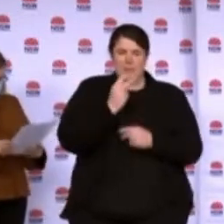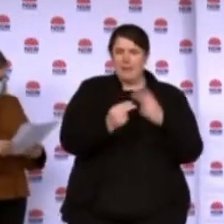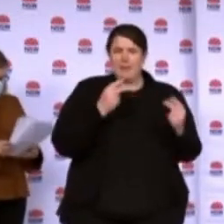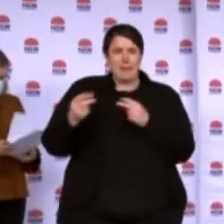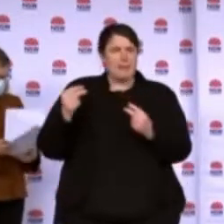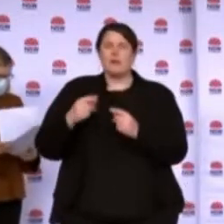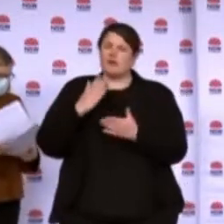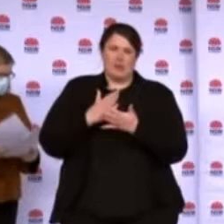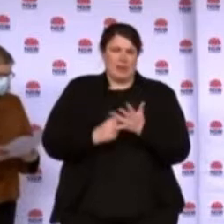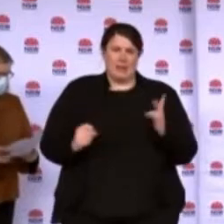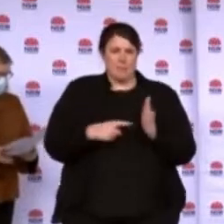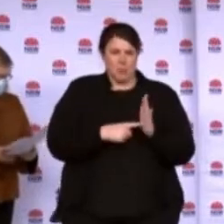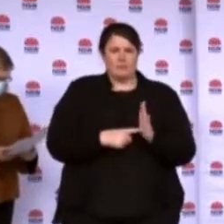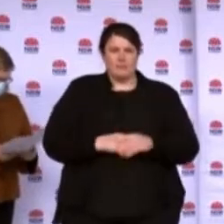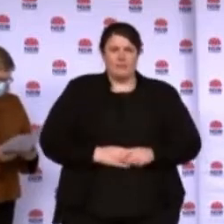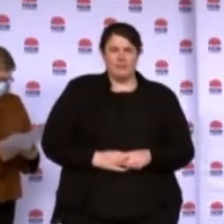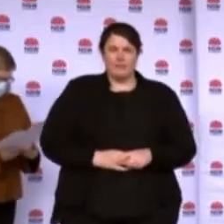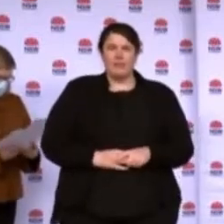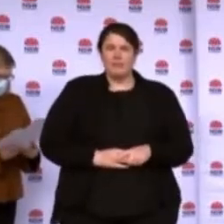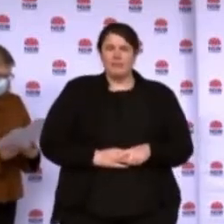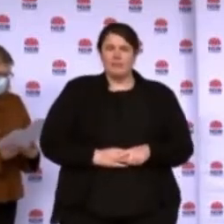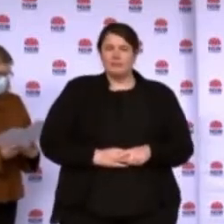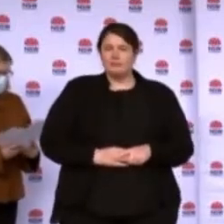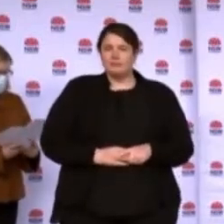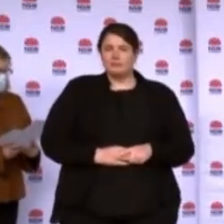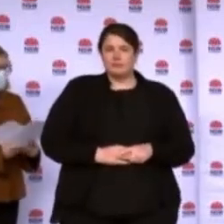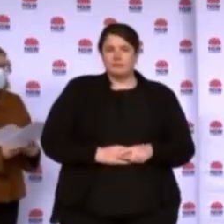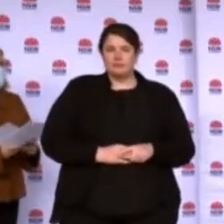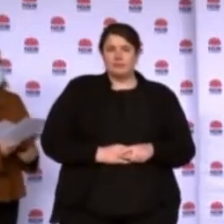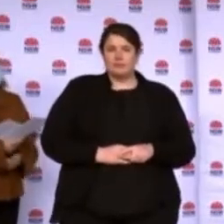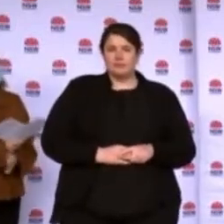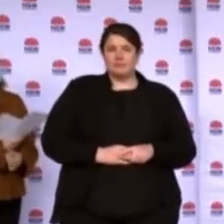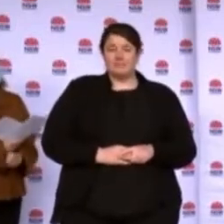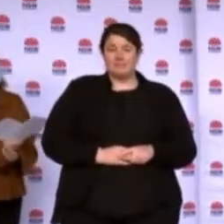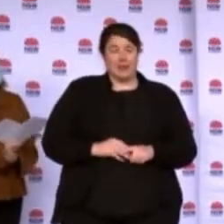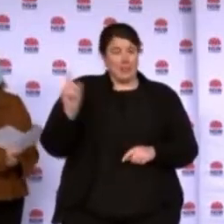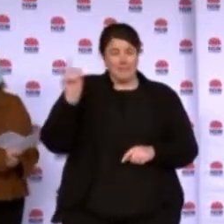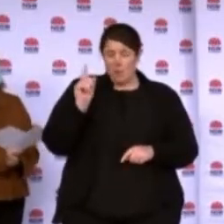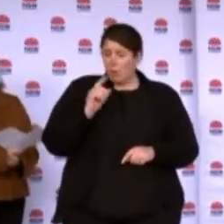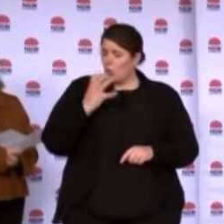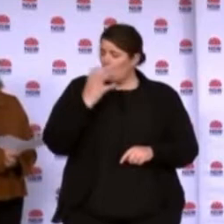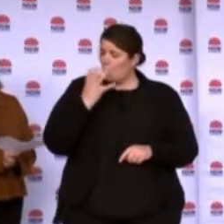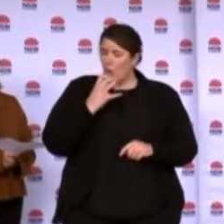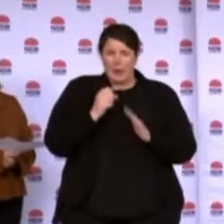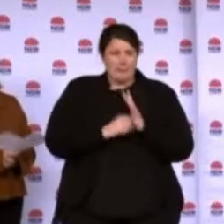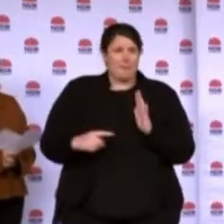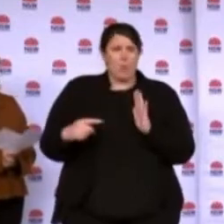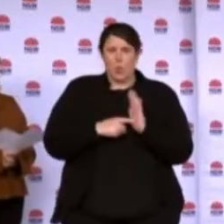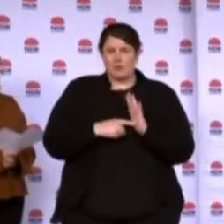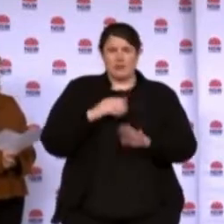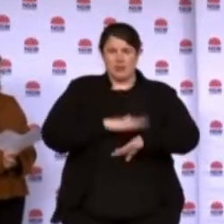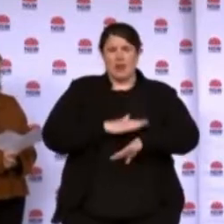which is so critical and so important. I want to stress again, we are at an absolutely critical phase of